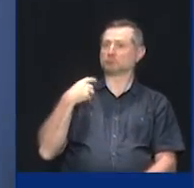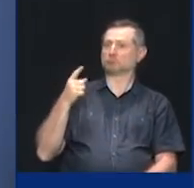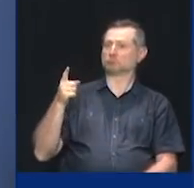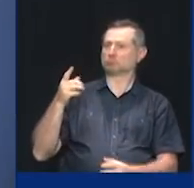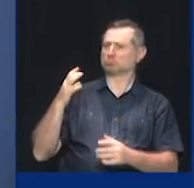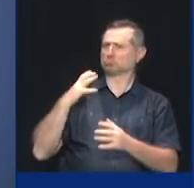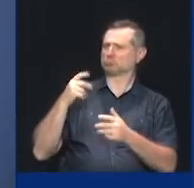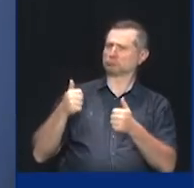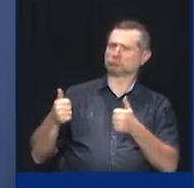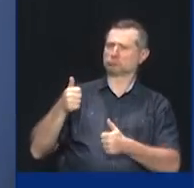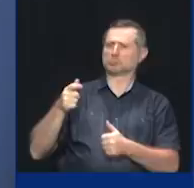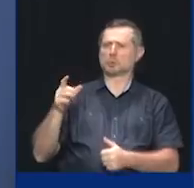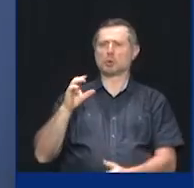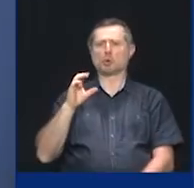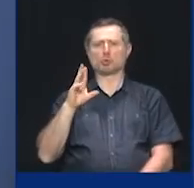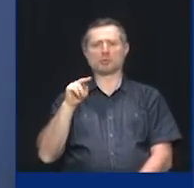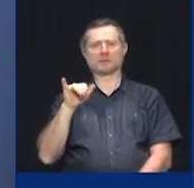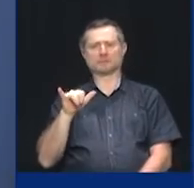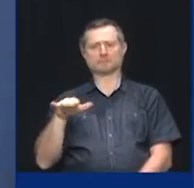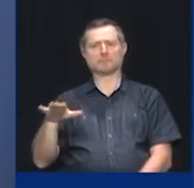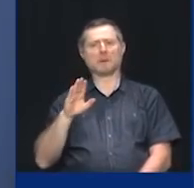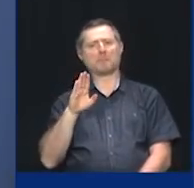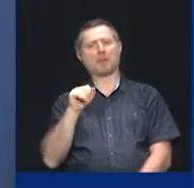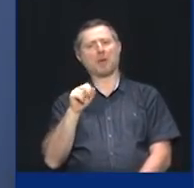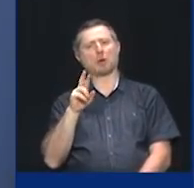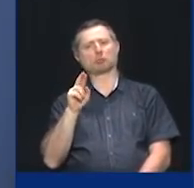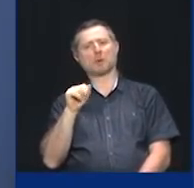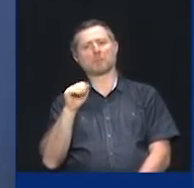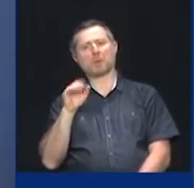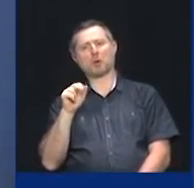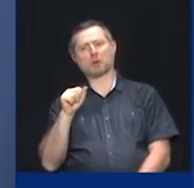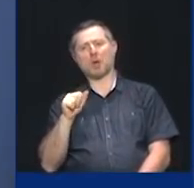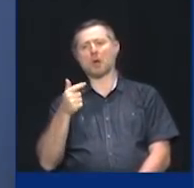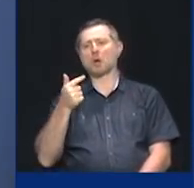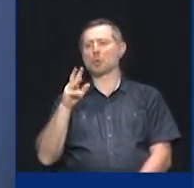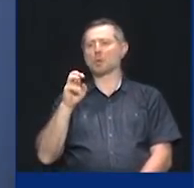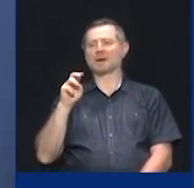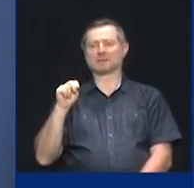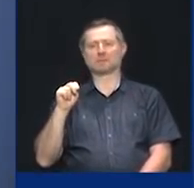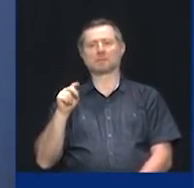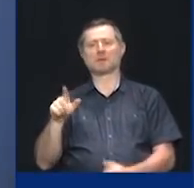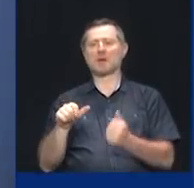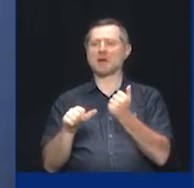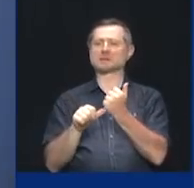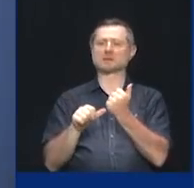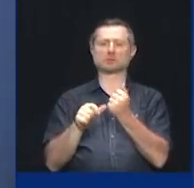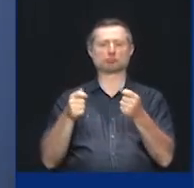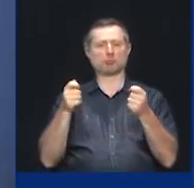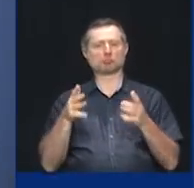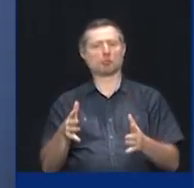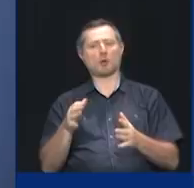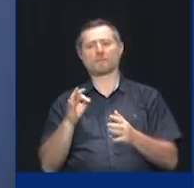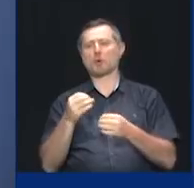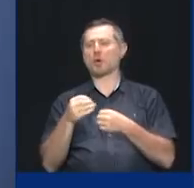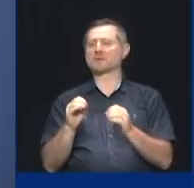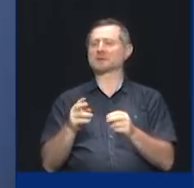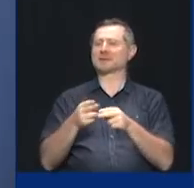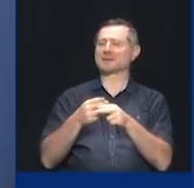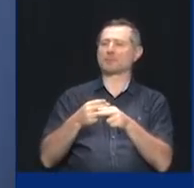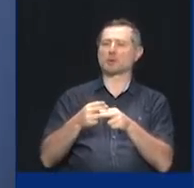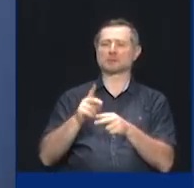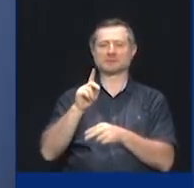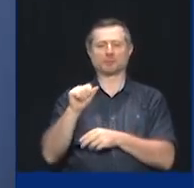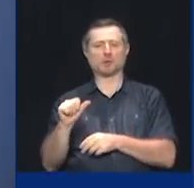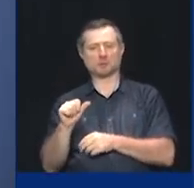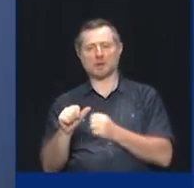of New York, Barbara Gwynn, Executive Deputy Commissioner, New York State Office of Temporary and Disability Assistance. And